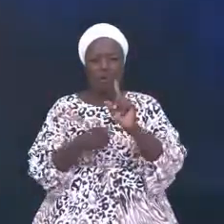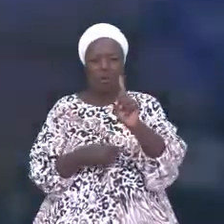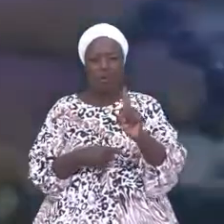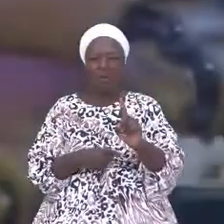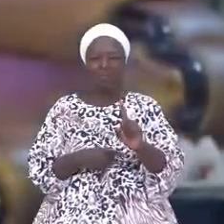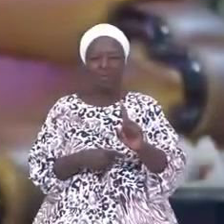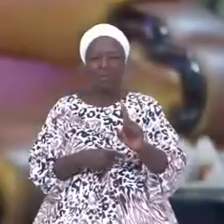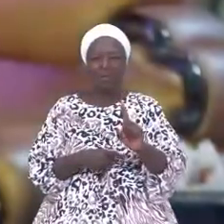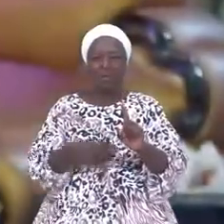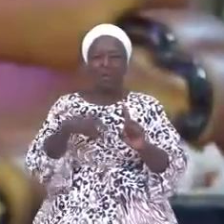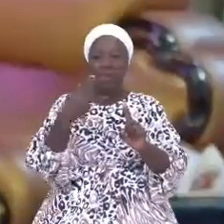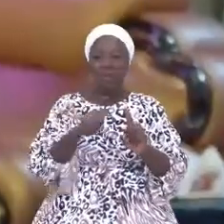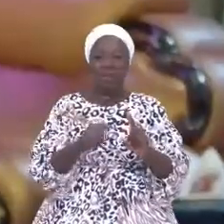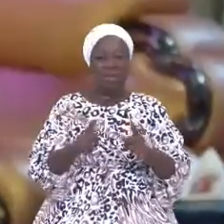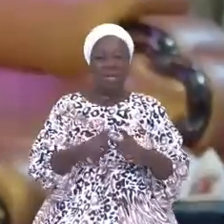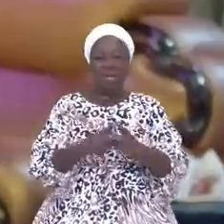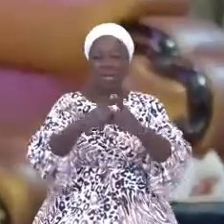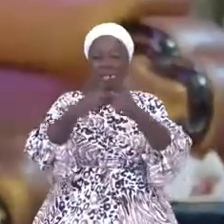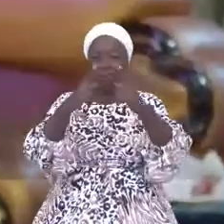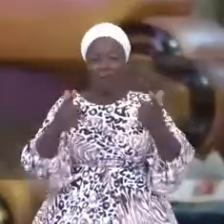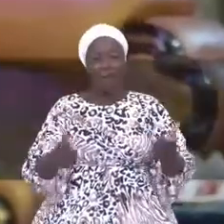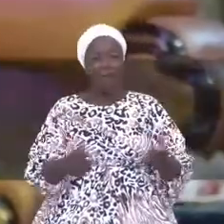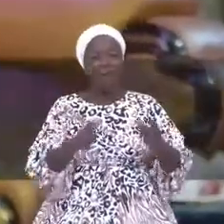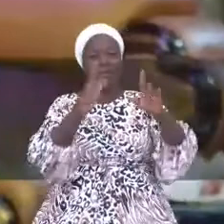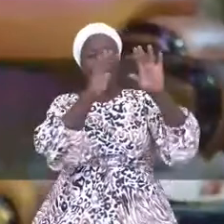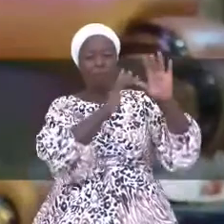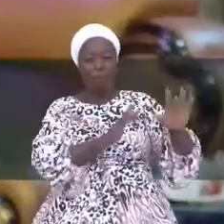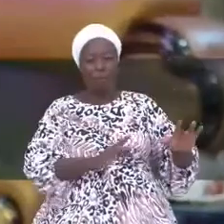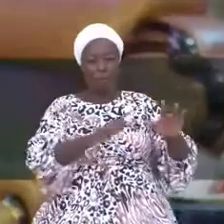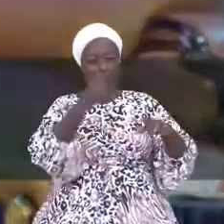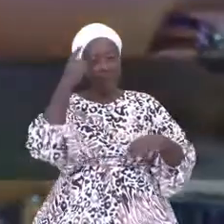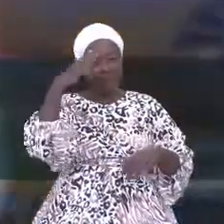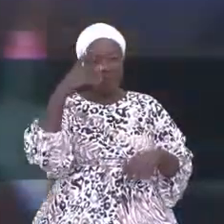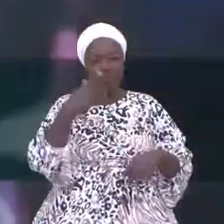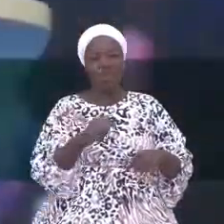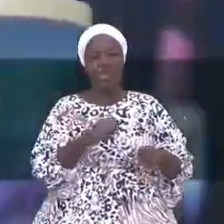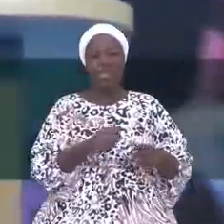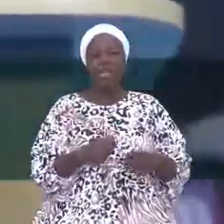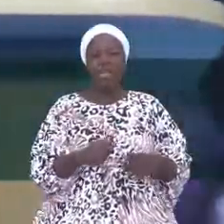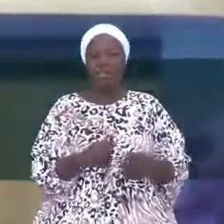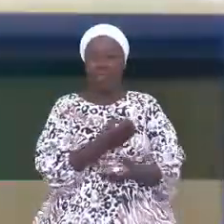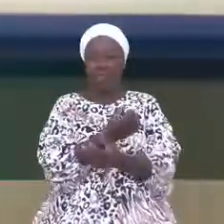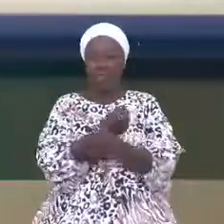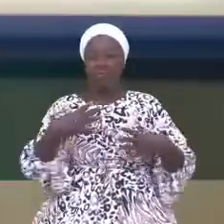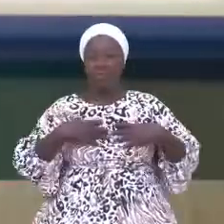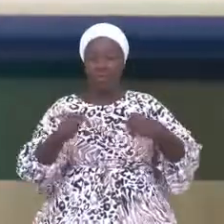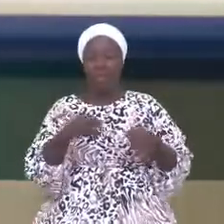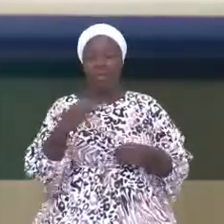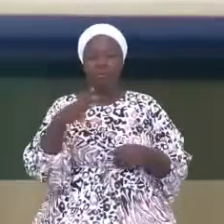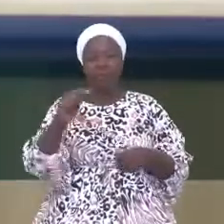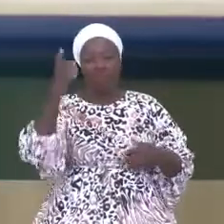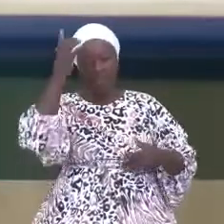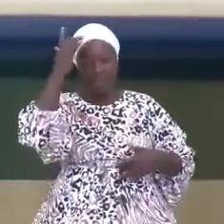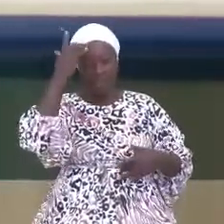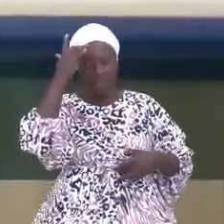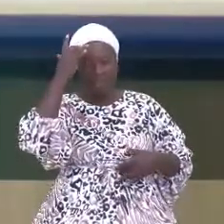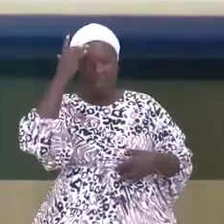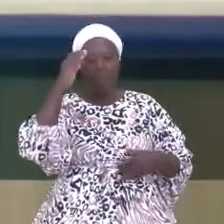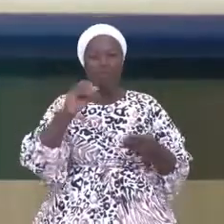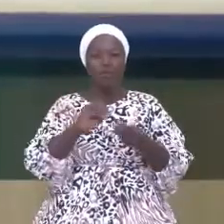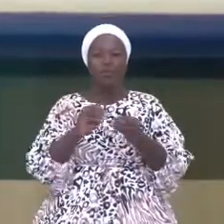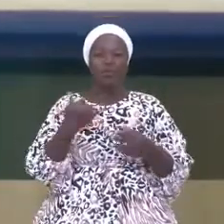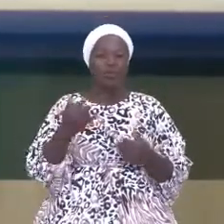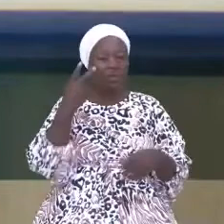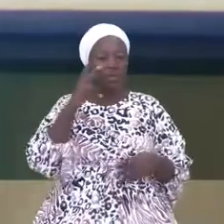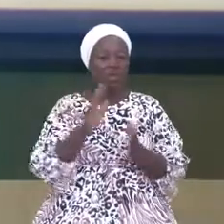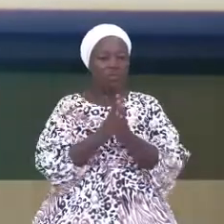Number one, the manifold mercy for the recovery of the sick. We're looking at